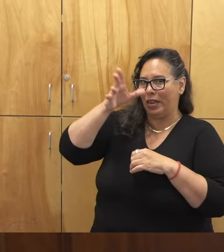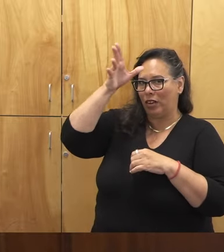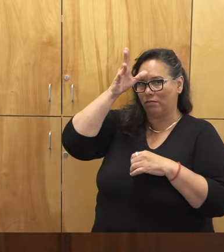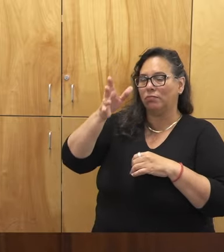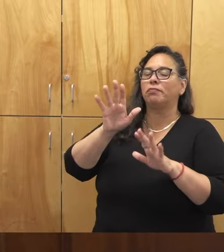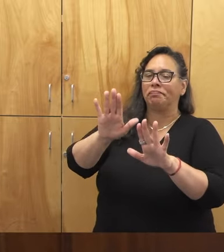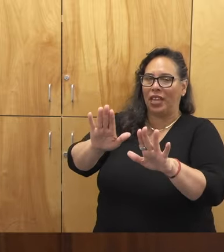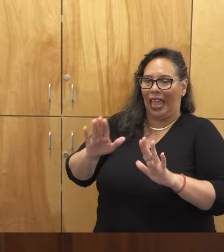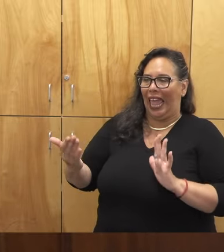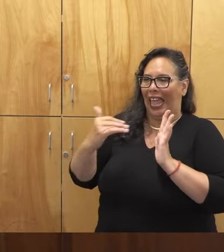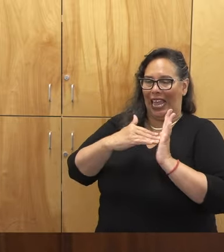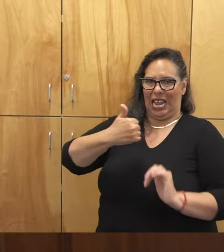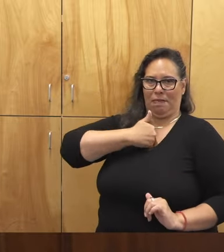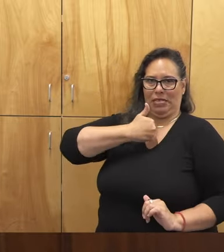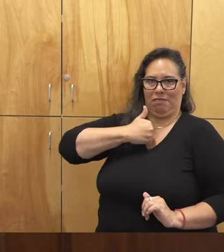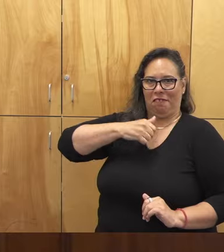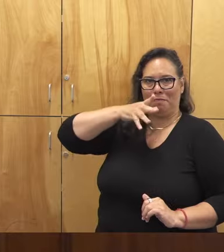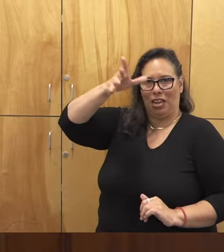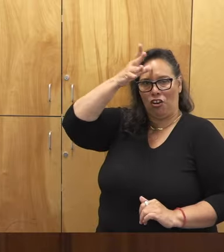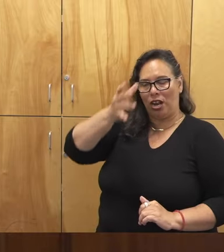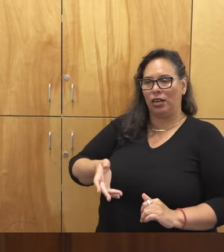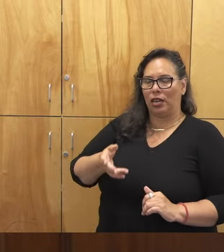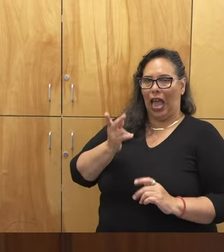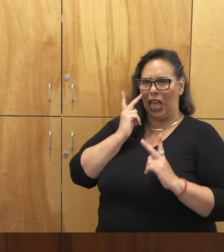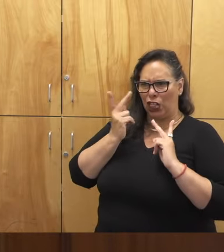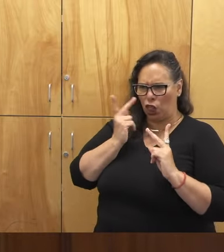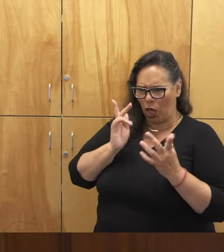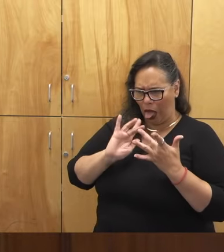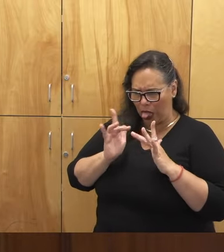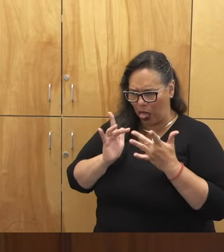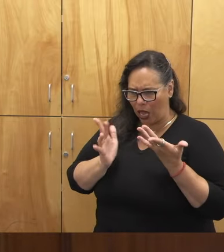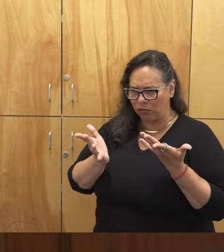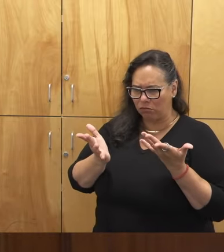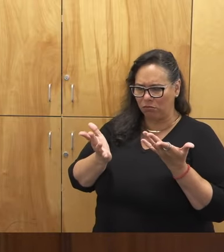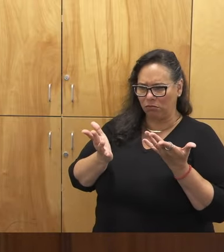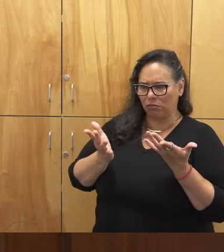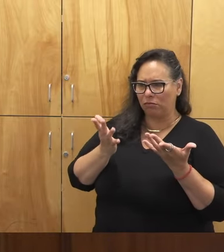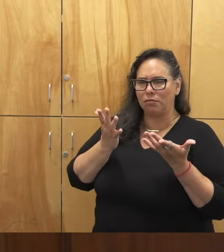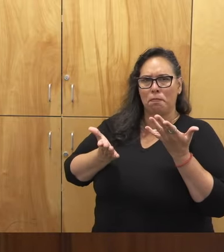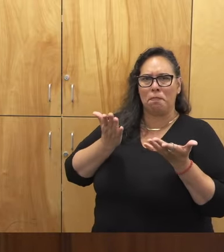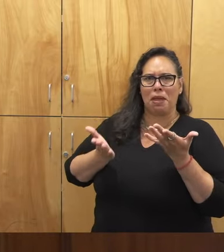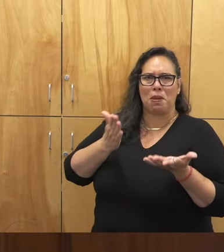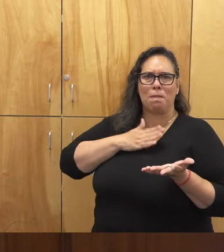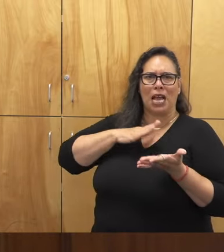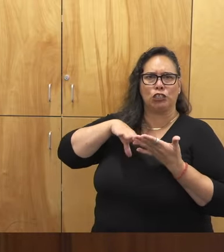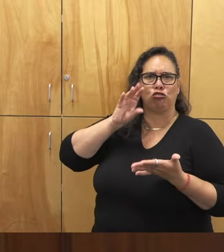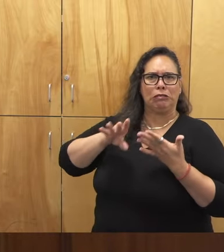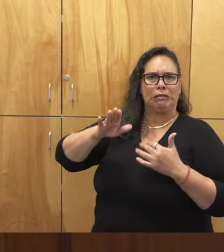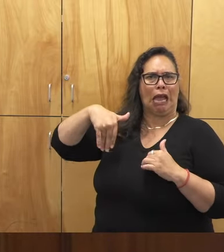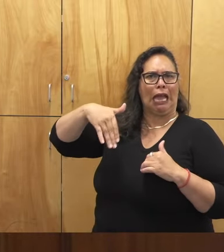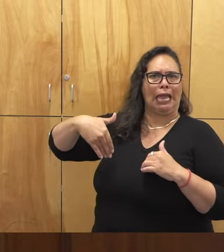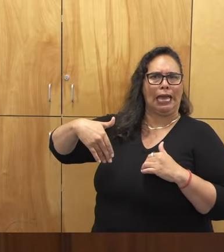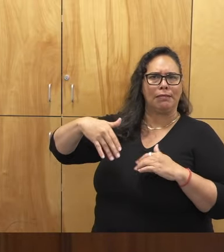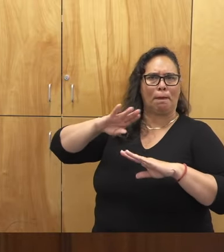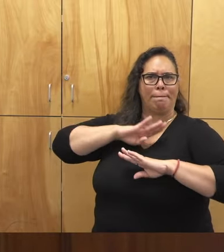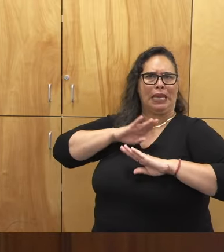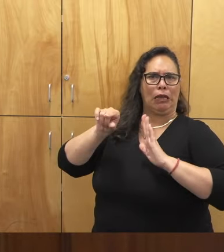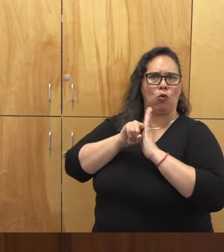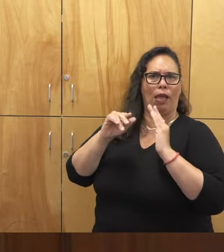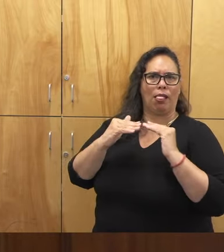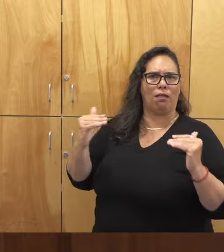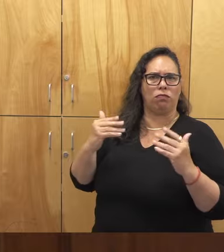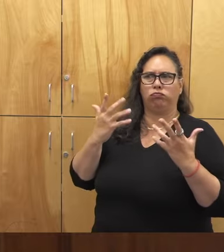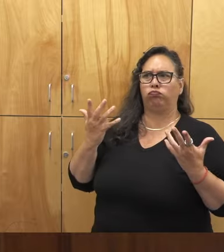on, but again, let's say that my student has not yet met or is not where they should be. How do those conversations occur?